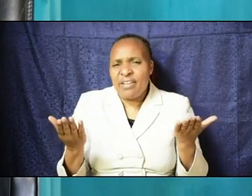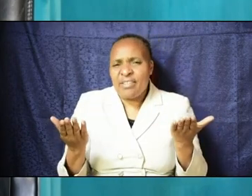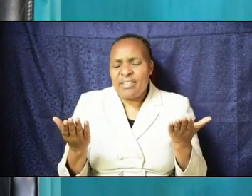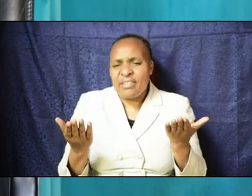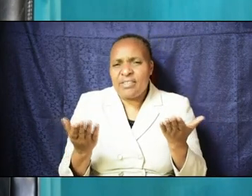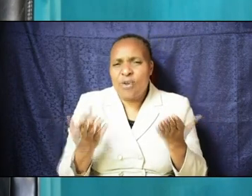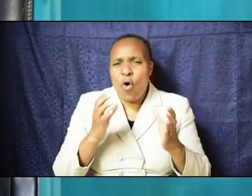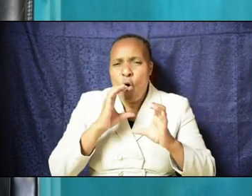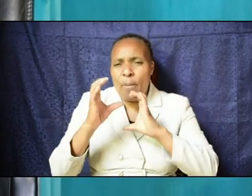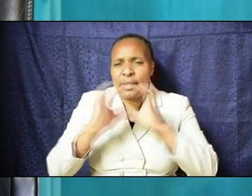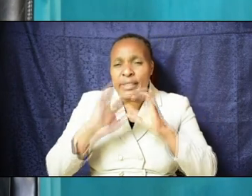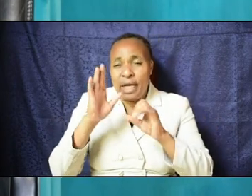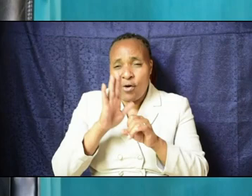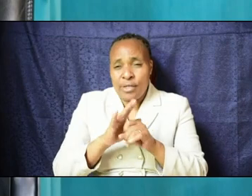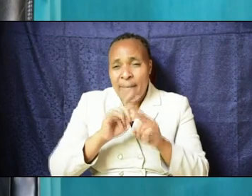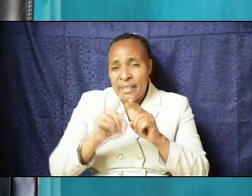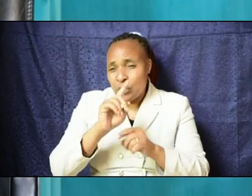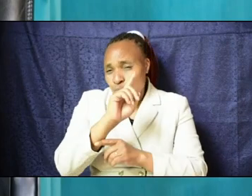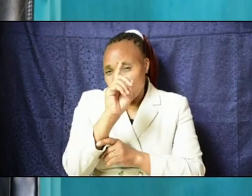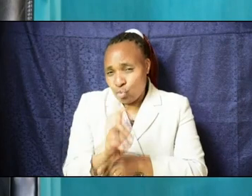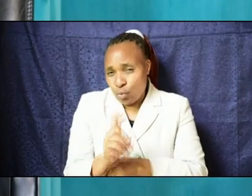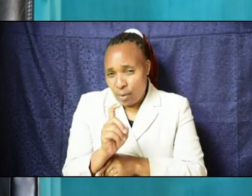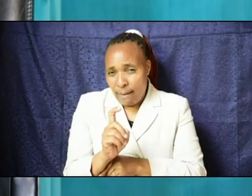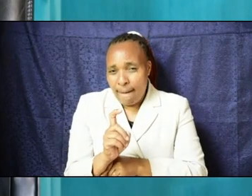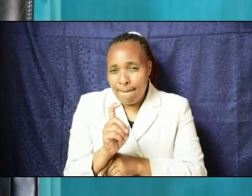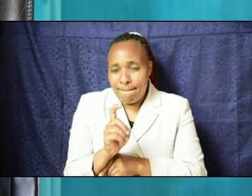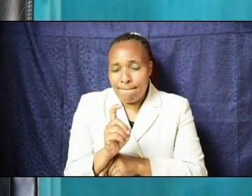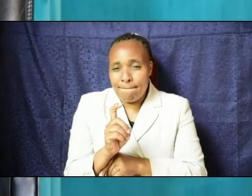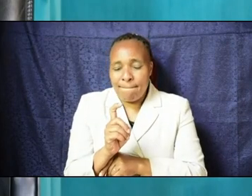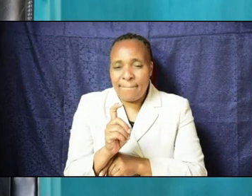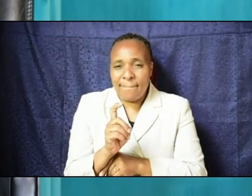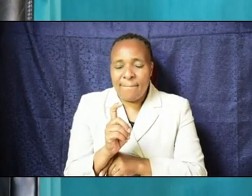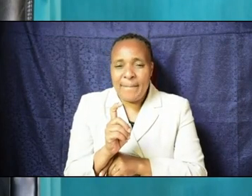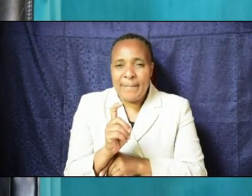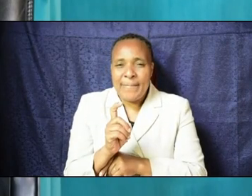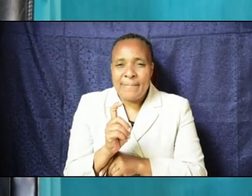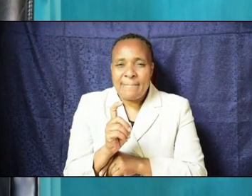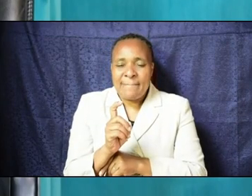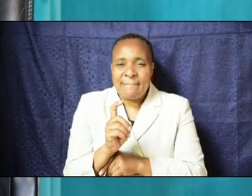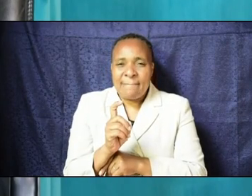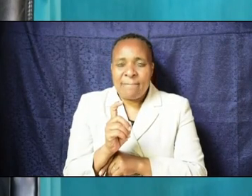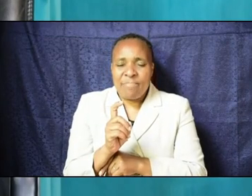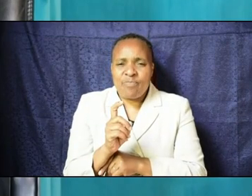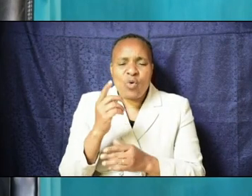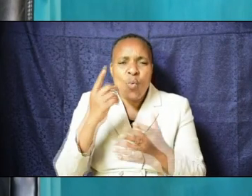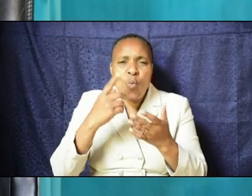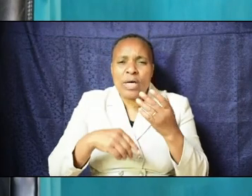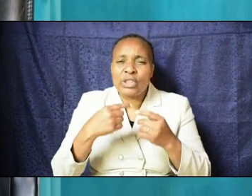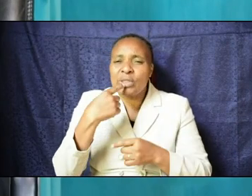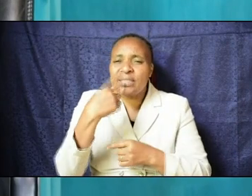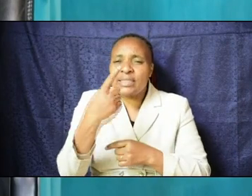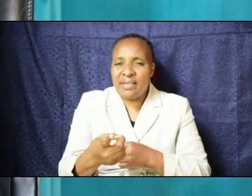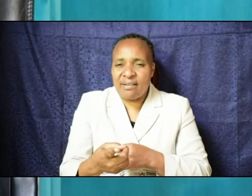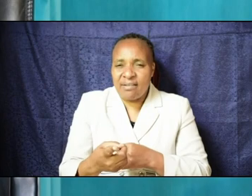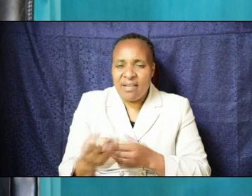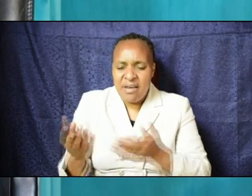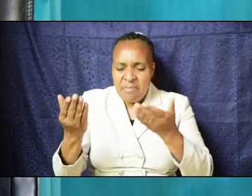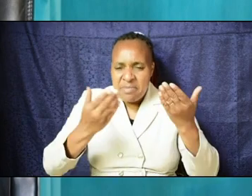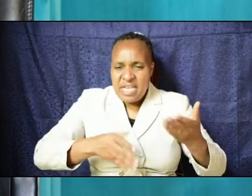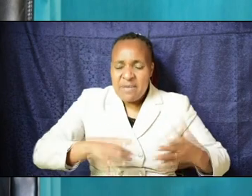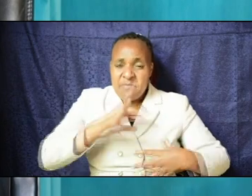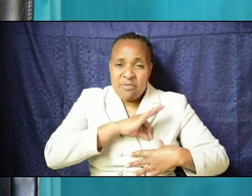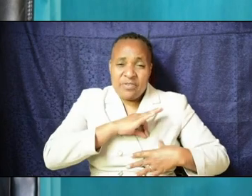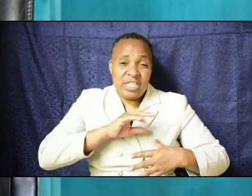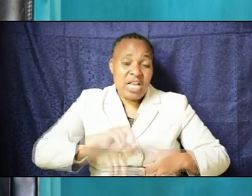we communicate a lot. But the question is, what we say, does it bring profit to